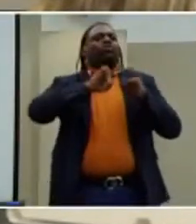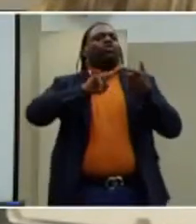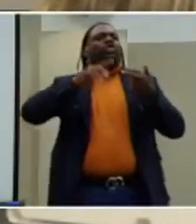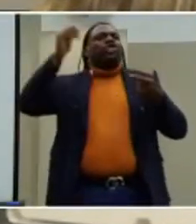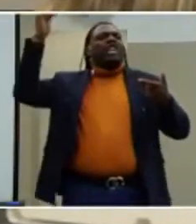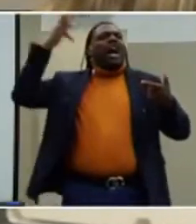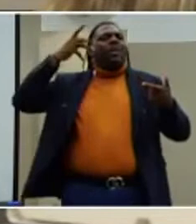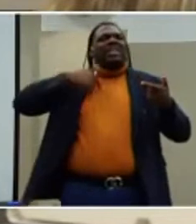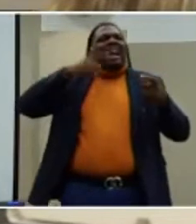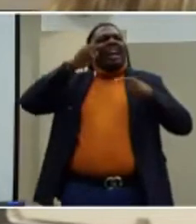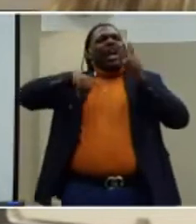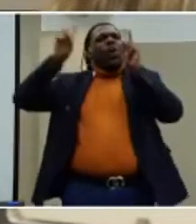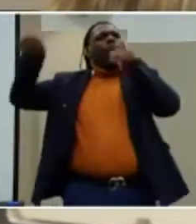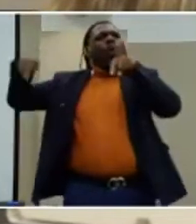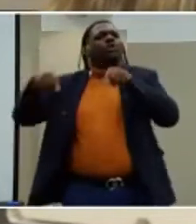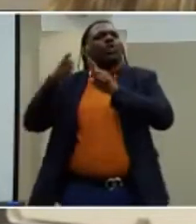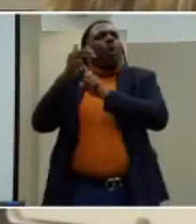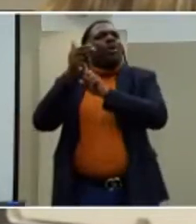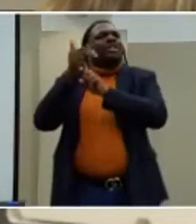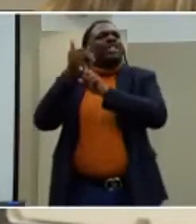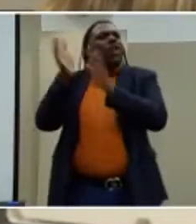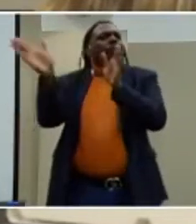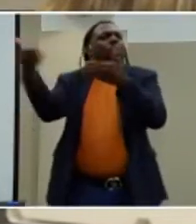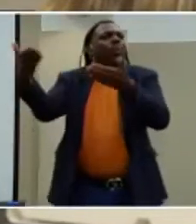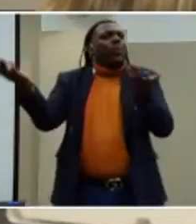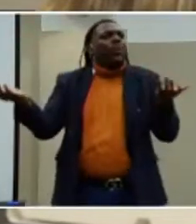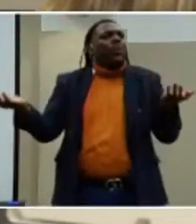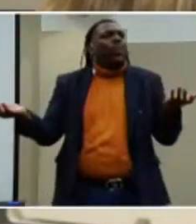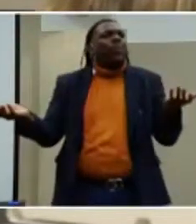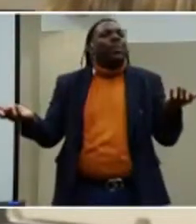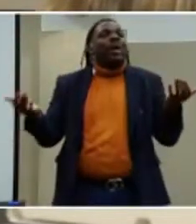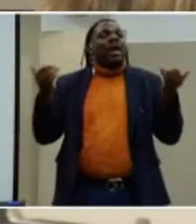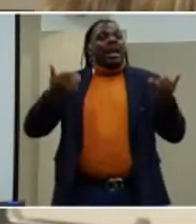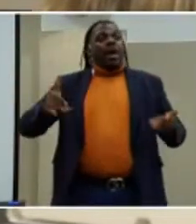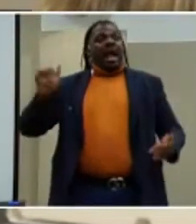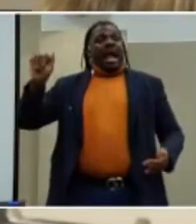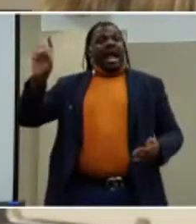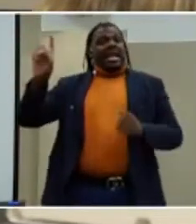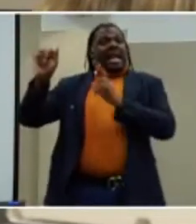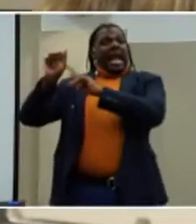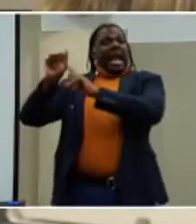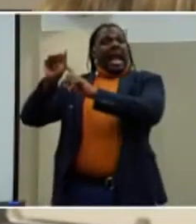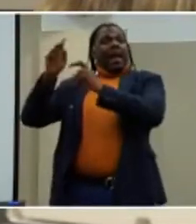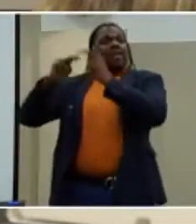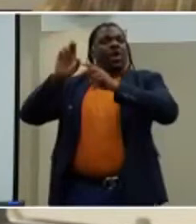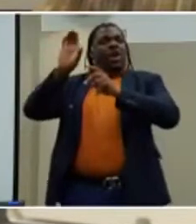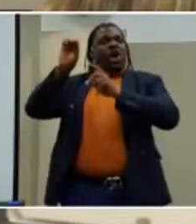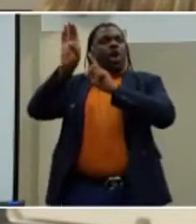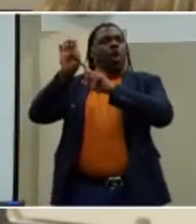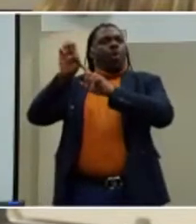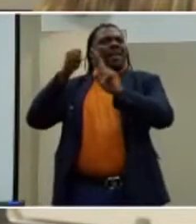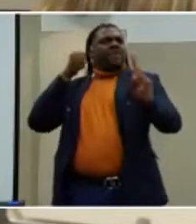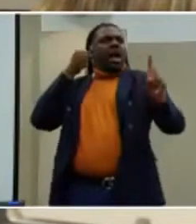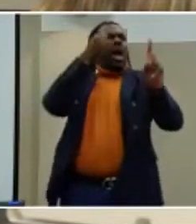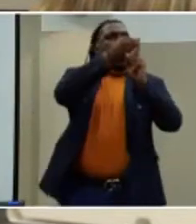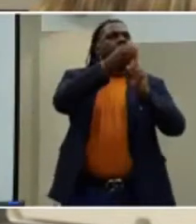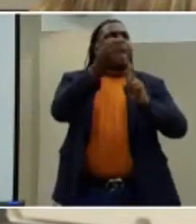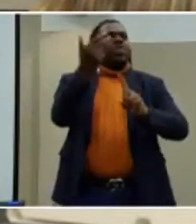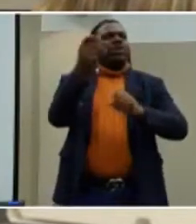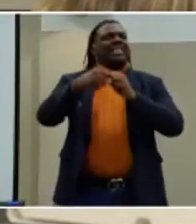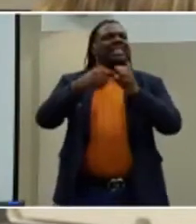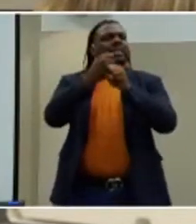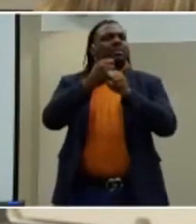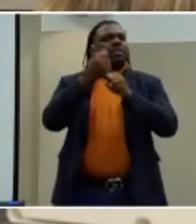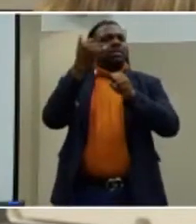stay in hotel rooms, what the topic is. The current ADA building code has been in effect for 13 years, and after